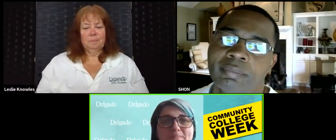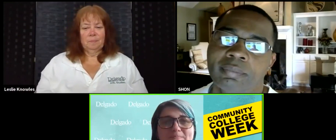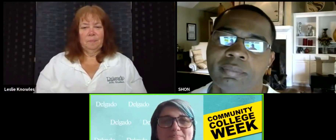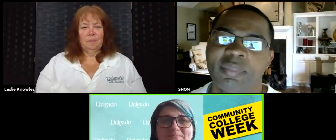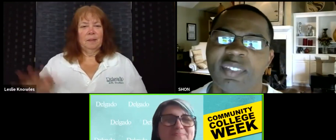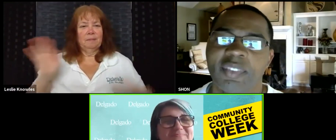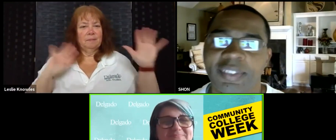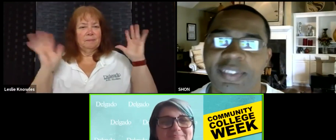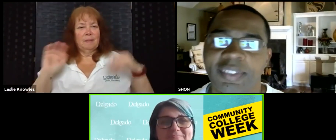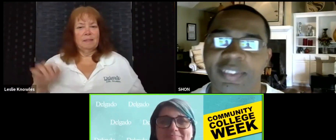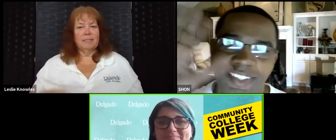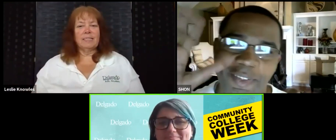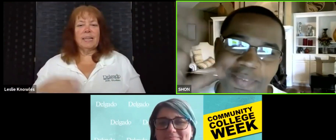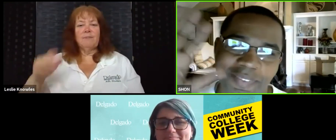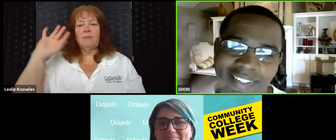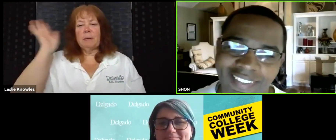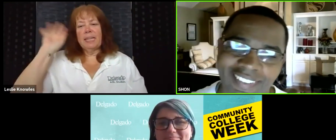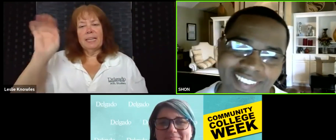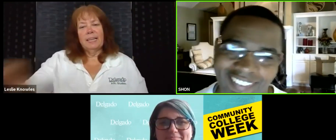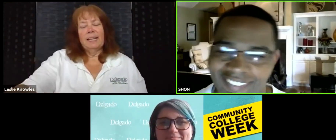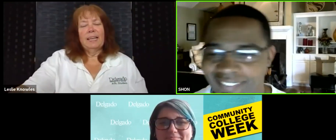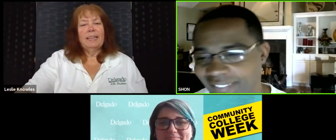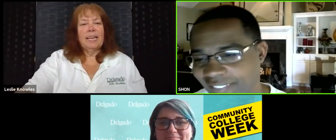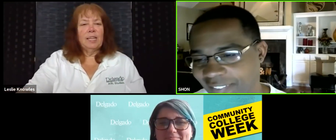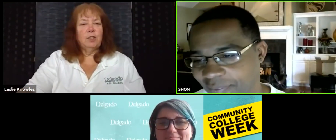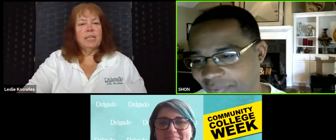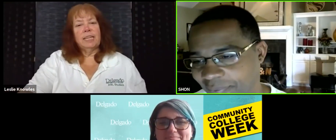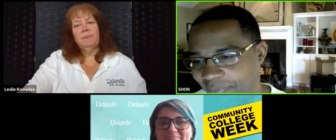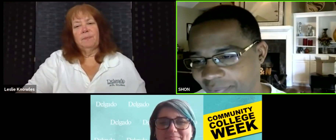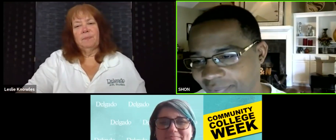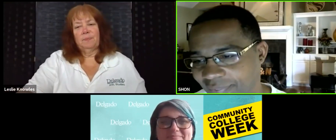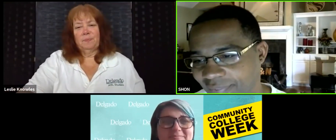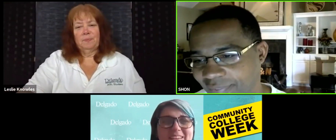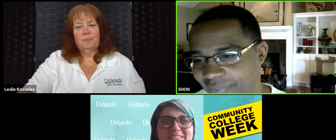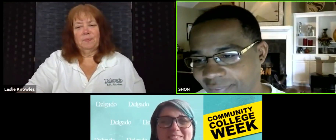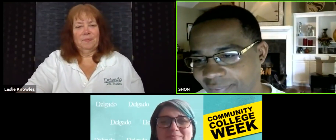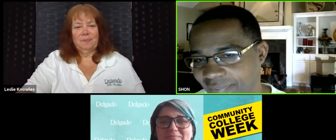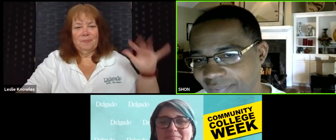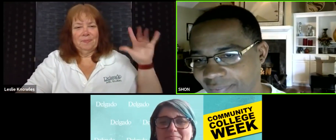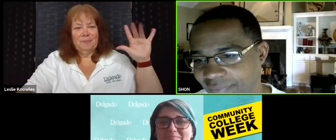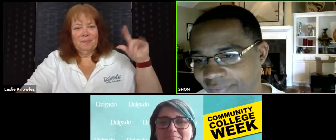great day. Thank you. Bye. Thank you, Nikki. Thanks.